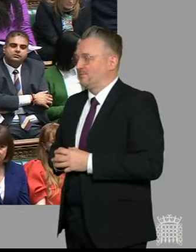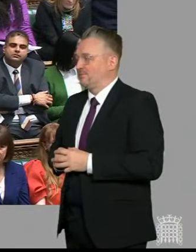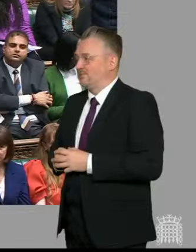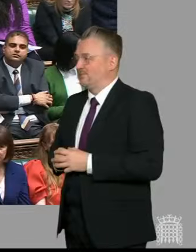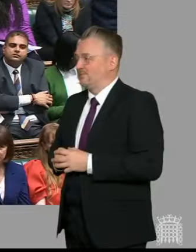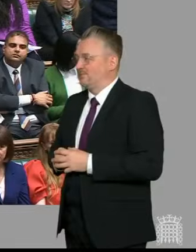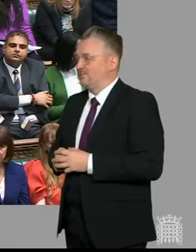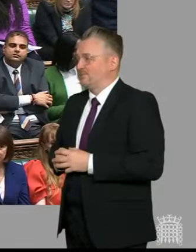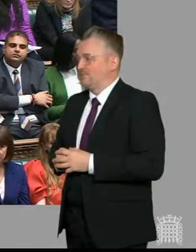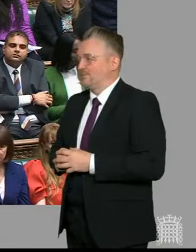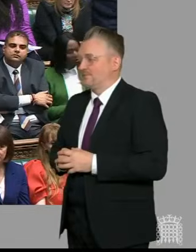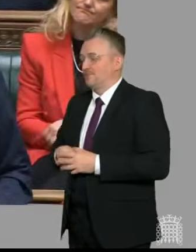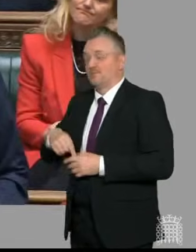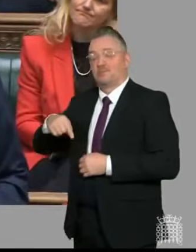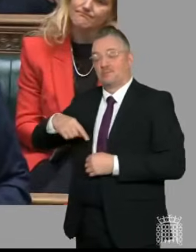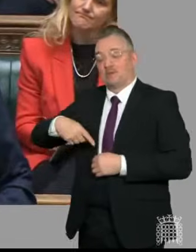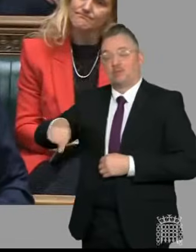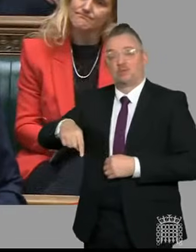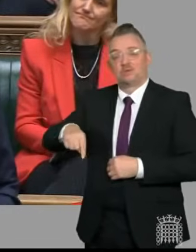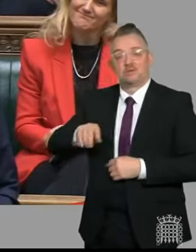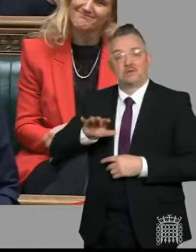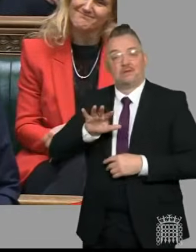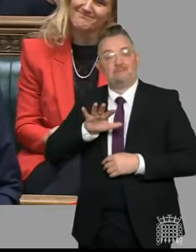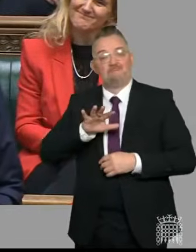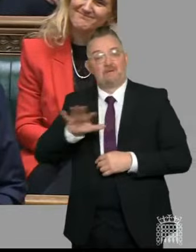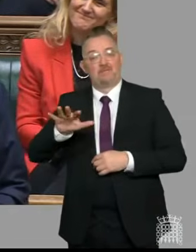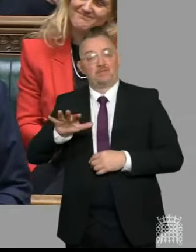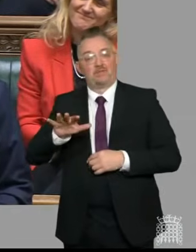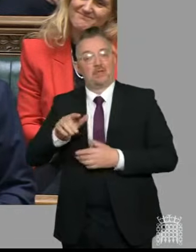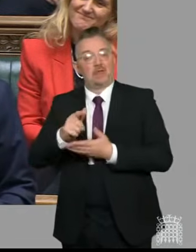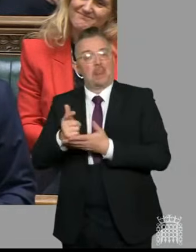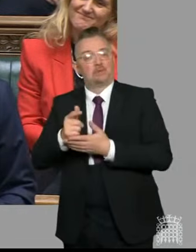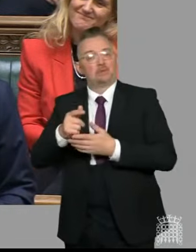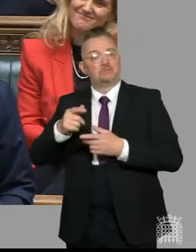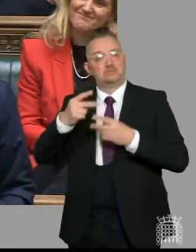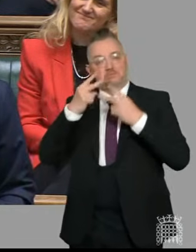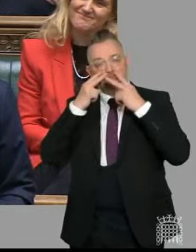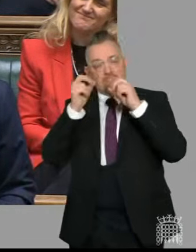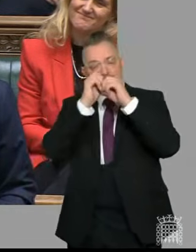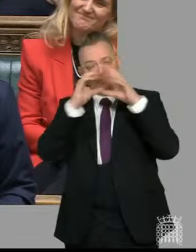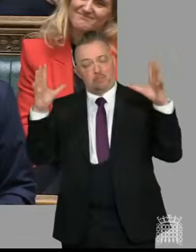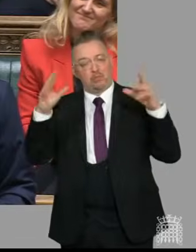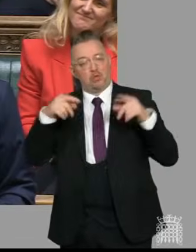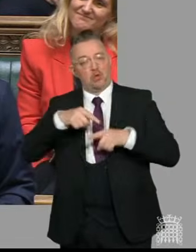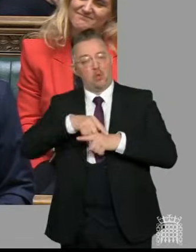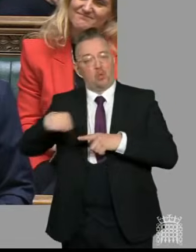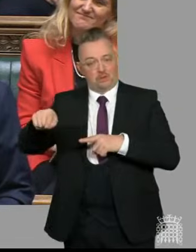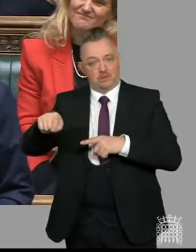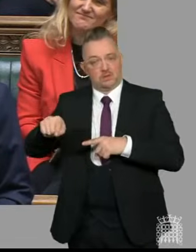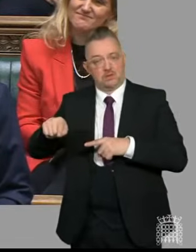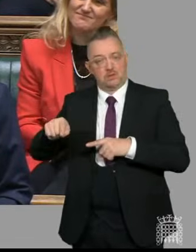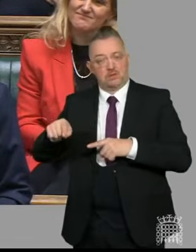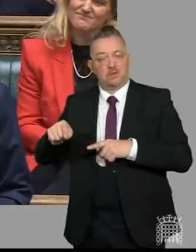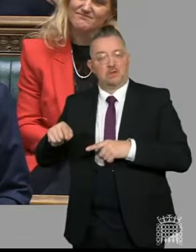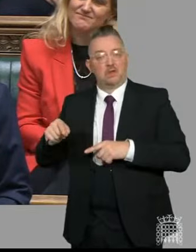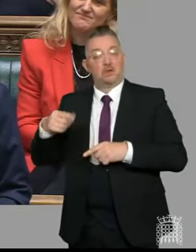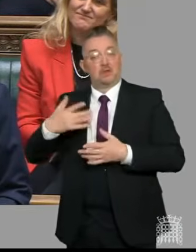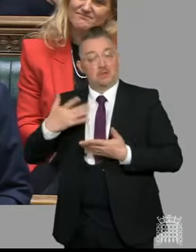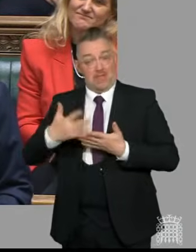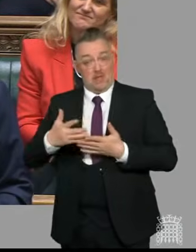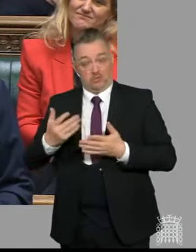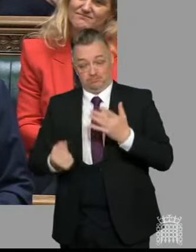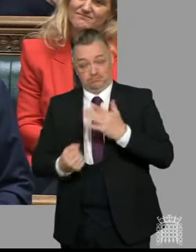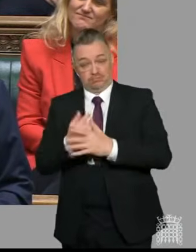by my good friend, publisher of Diva magazine, Linda Riley. This comes at a time when LGBTQIA